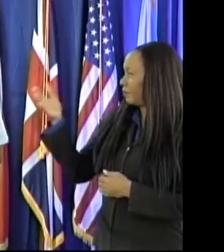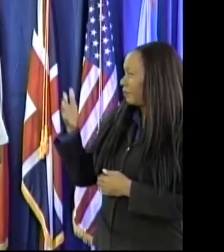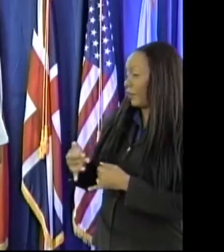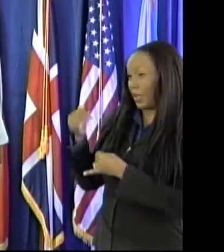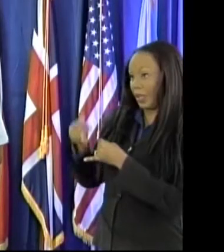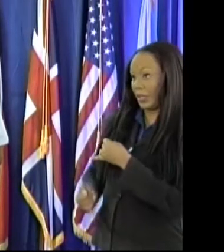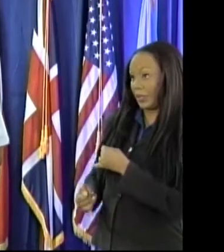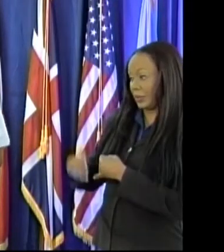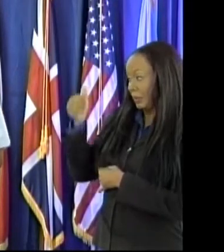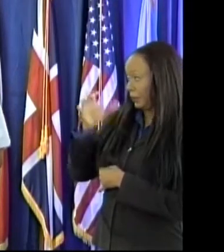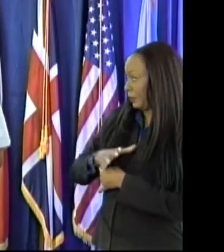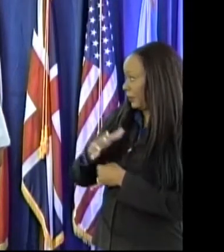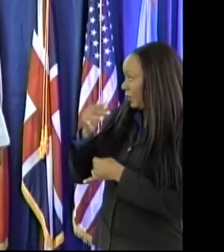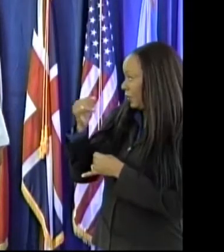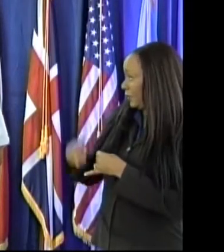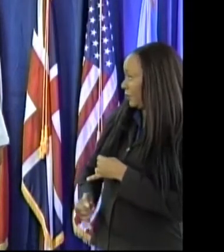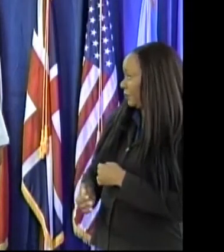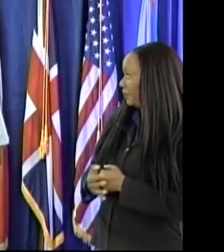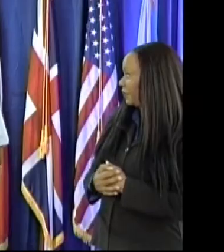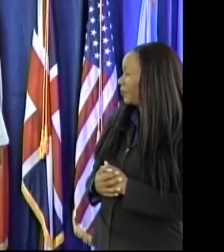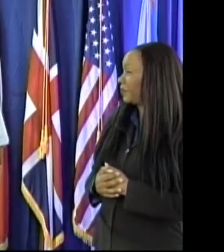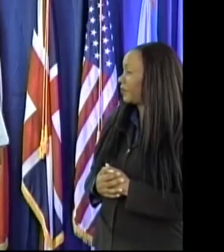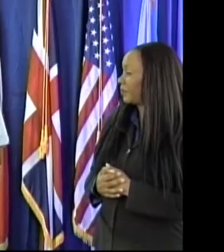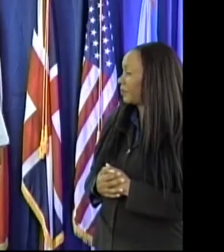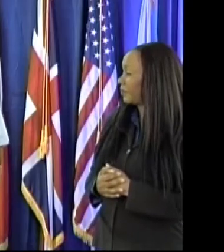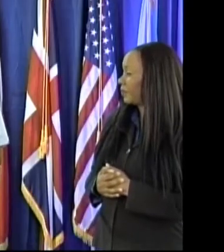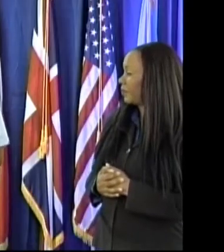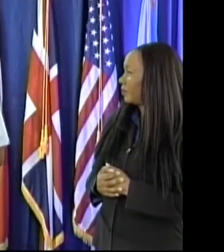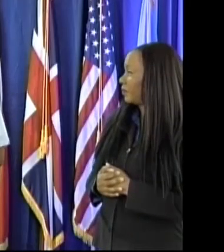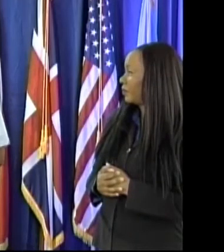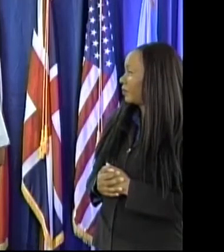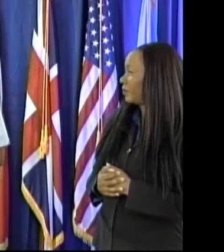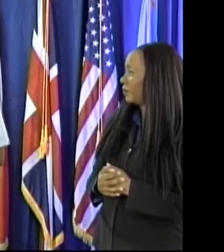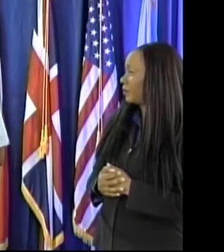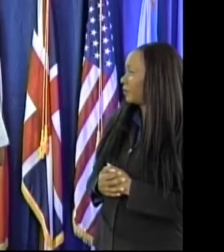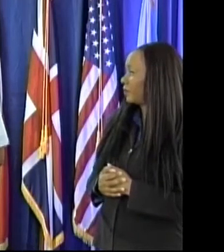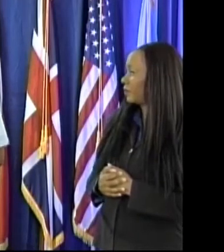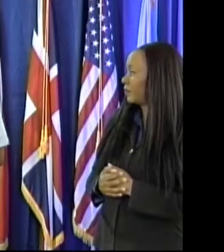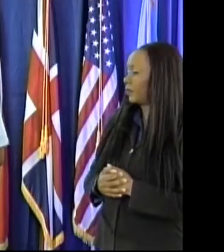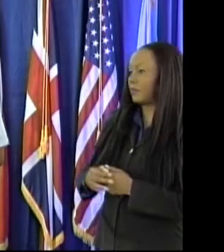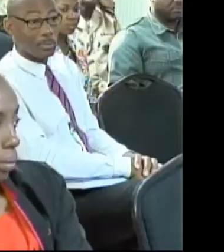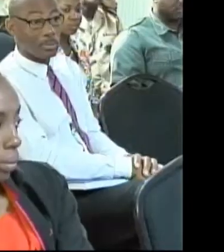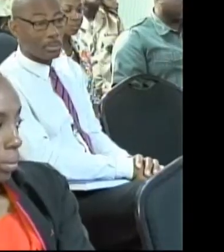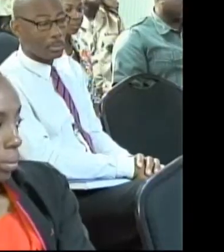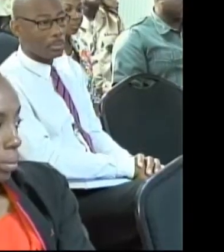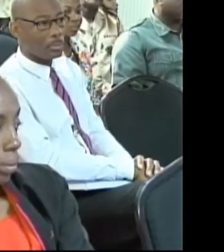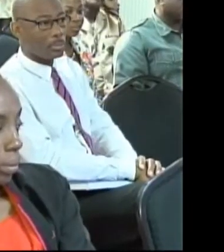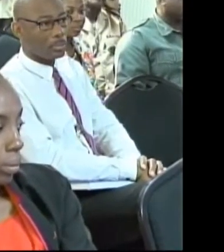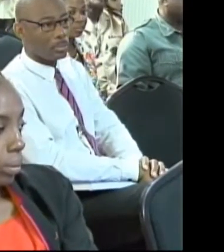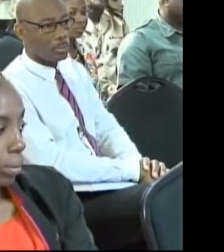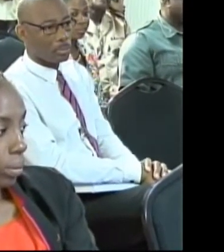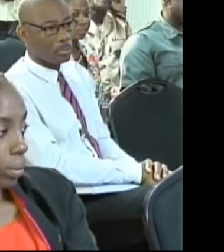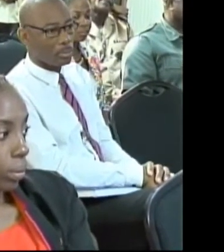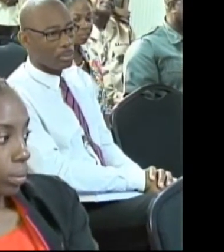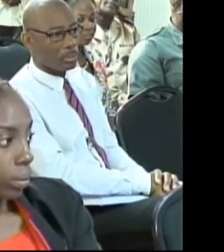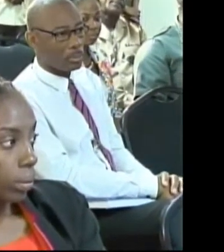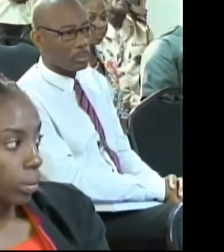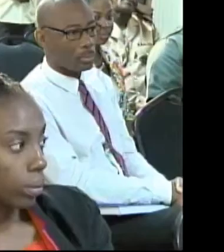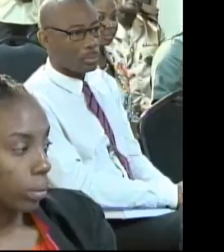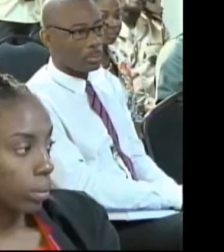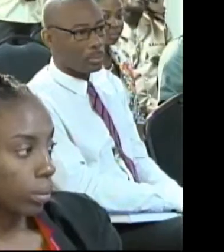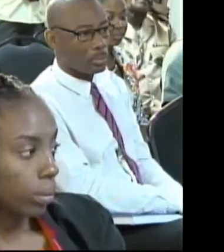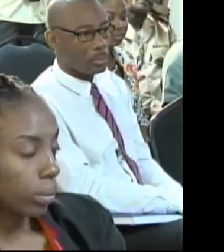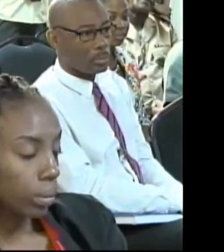year's exercise is to assemble a CARICOM task force to fight the most imminent threats. He also identified a number